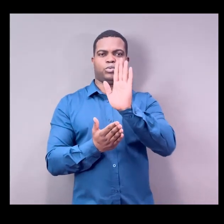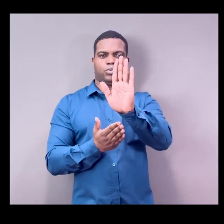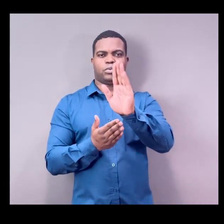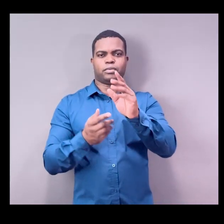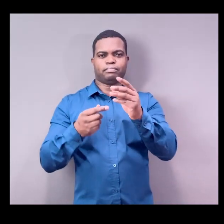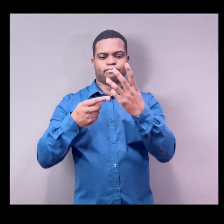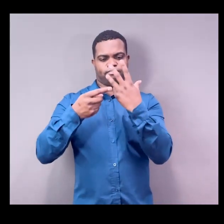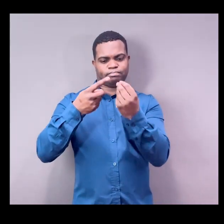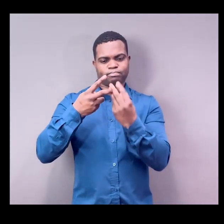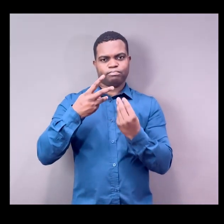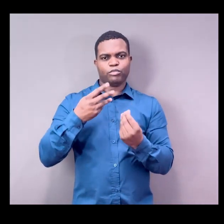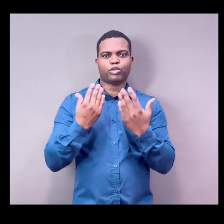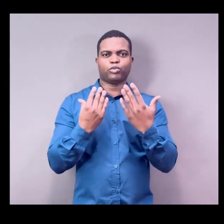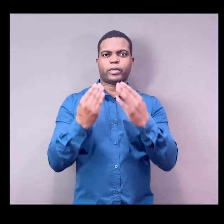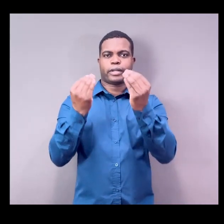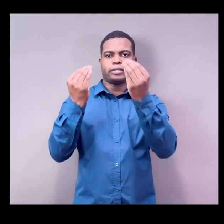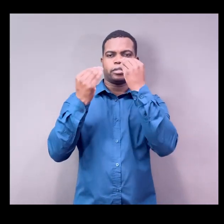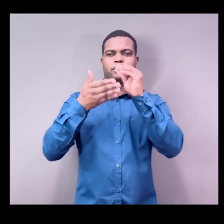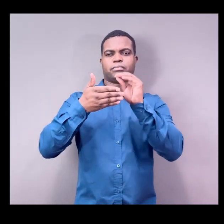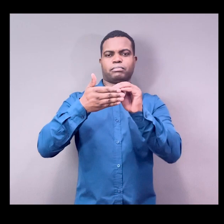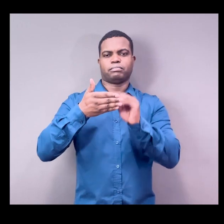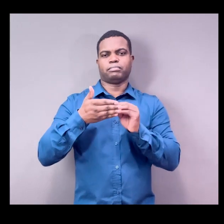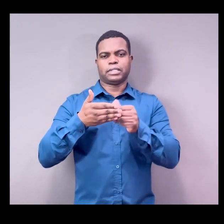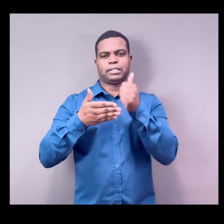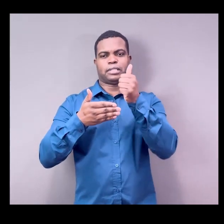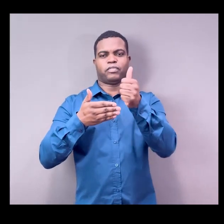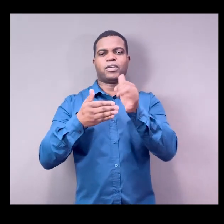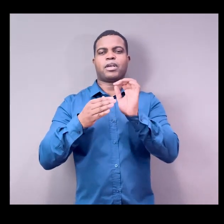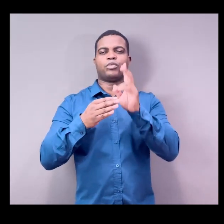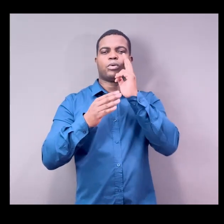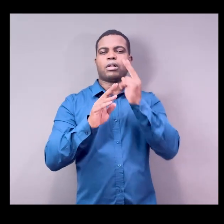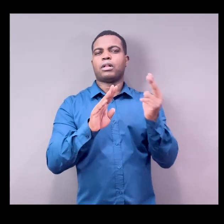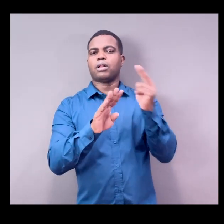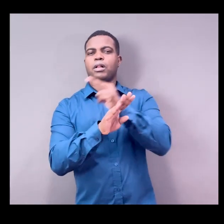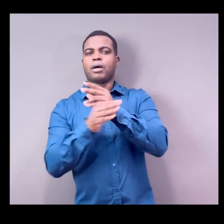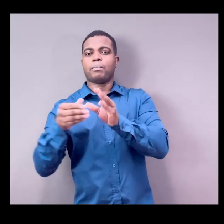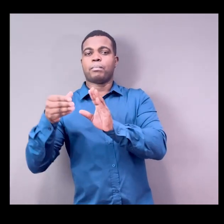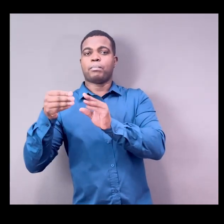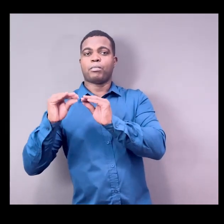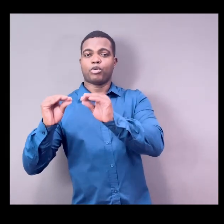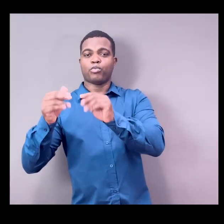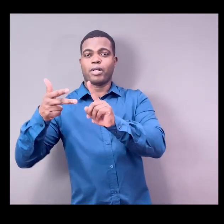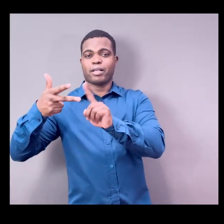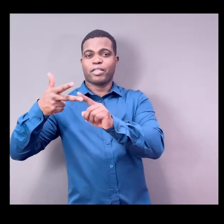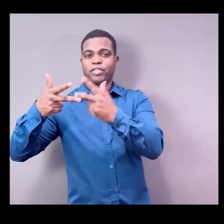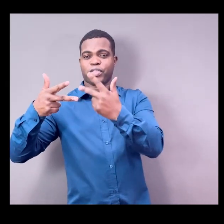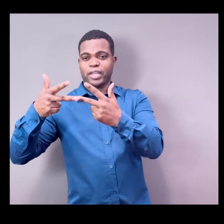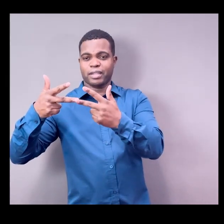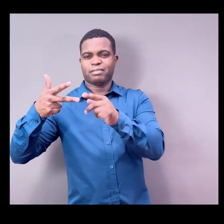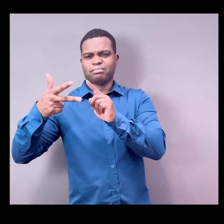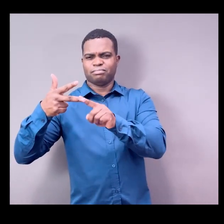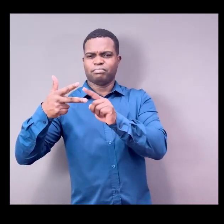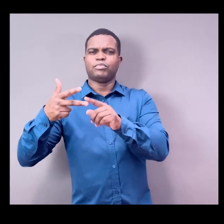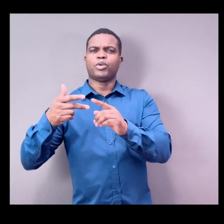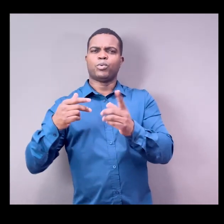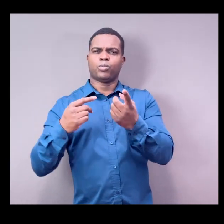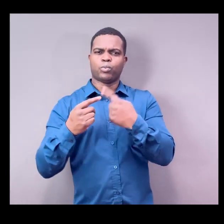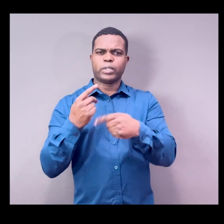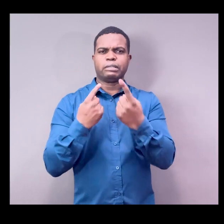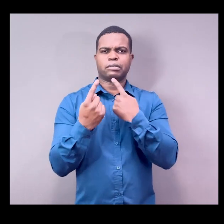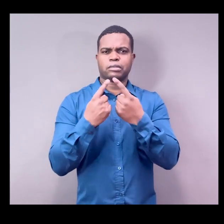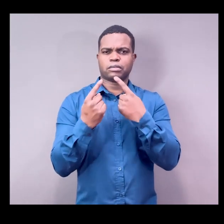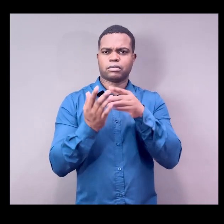takeaways of this module. Let's look at the preview of module 3. In module 3, we'll